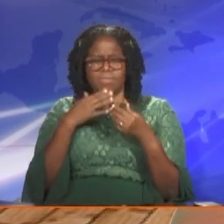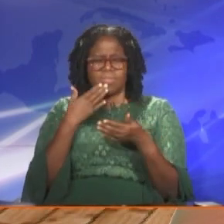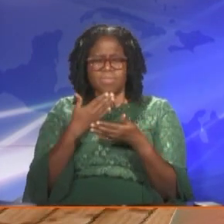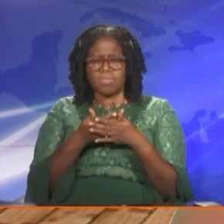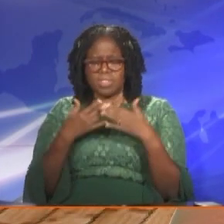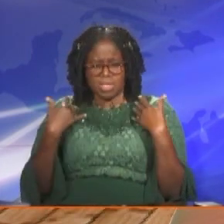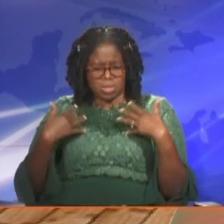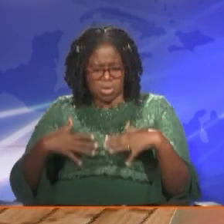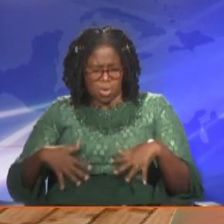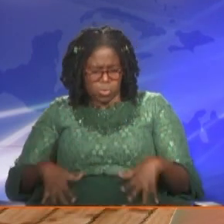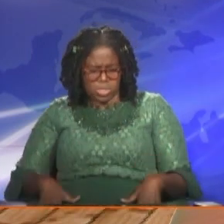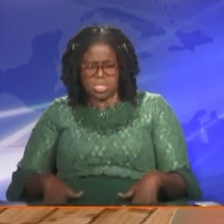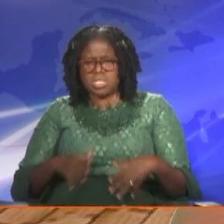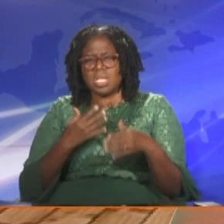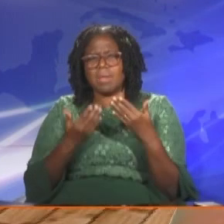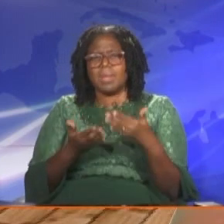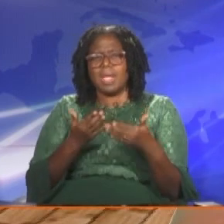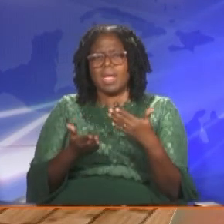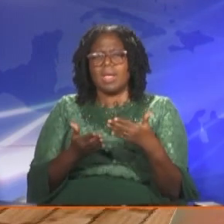the correct